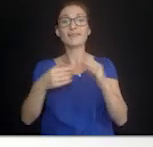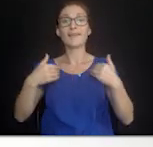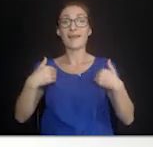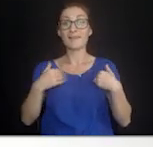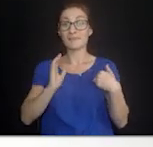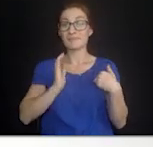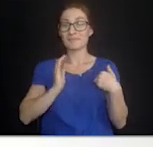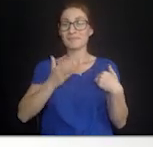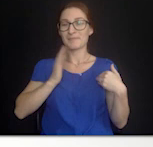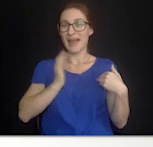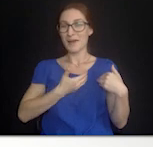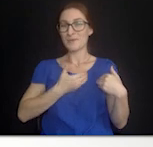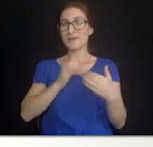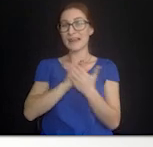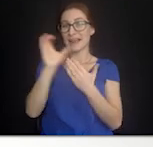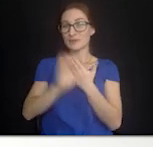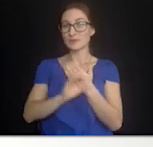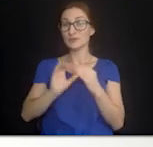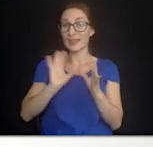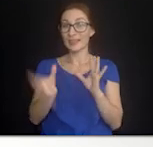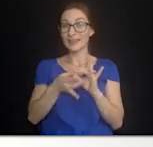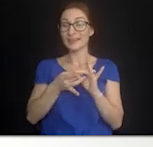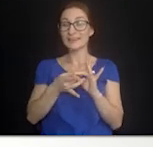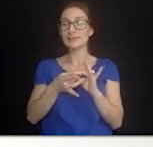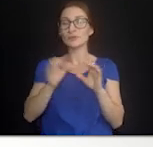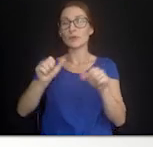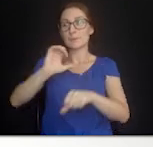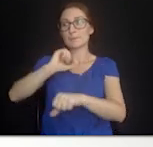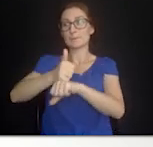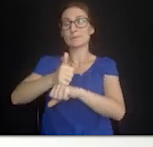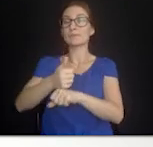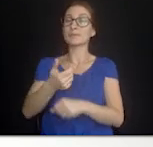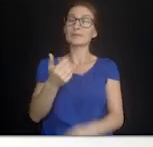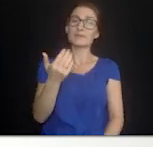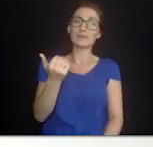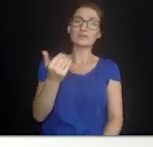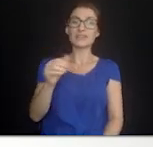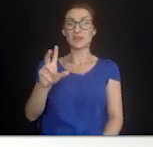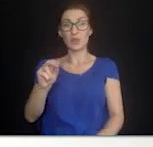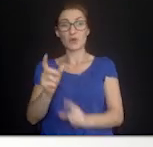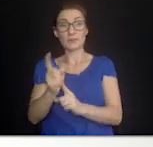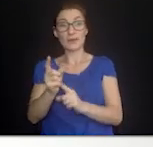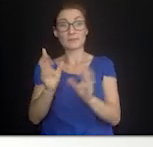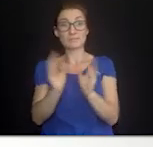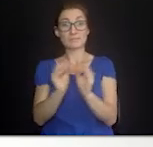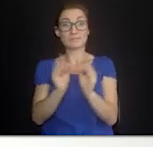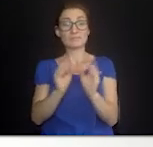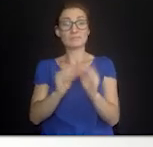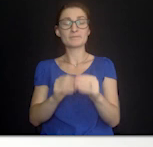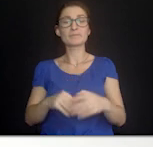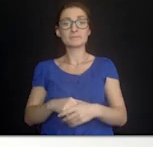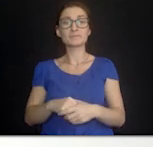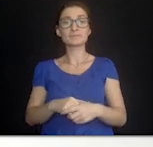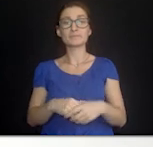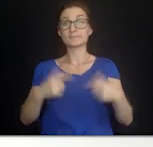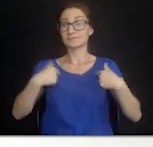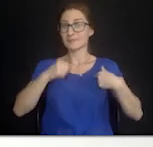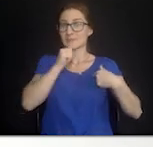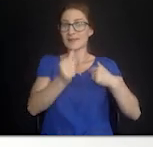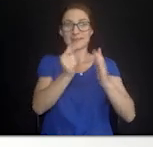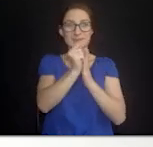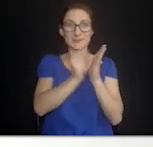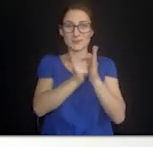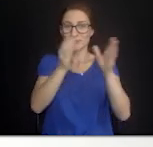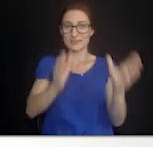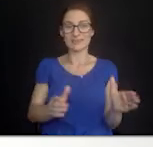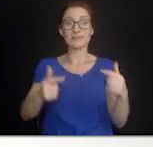set up a 15, 30-minute consultation if they do want to ask questions about any of these topics. I'm not the attorney. What I am